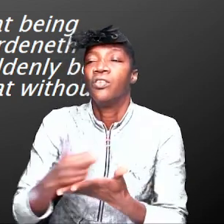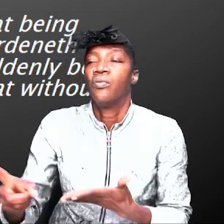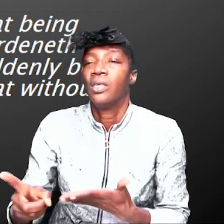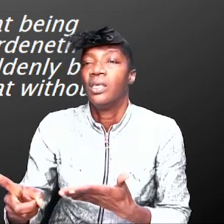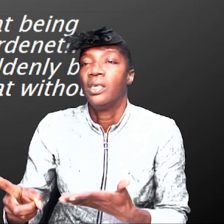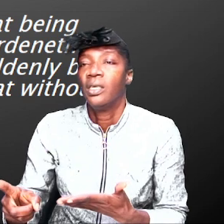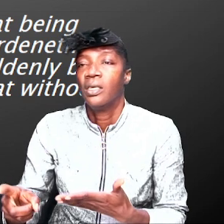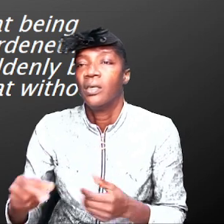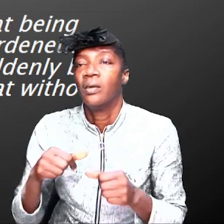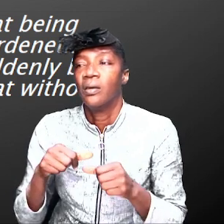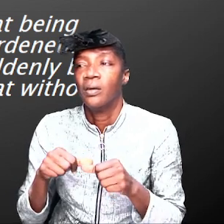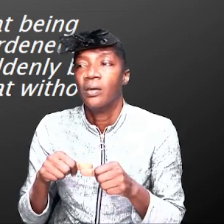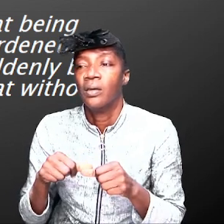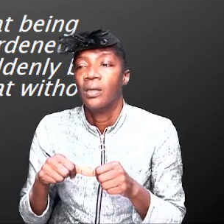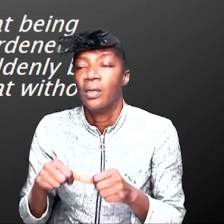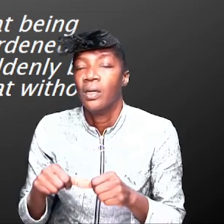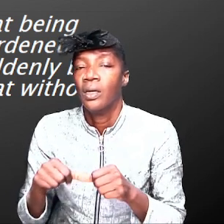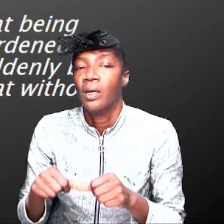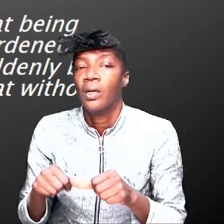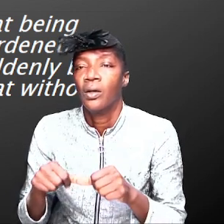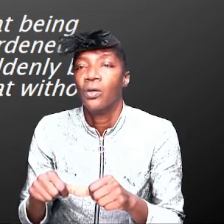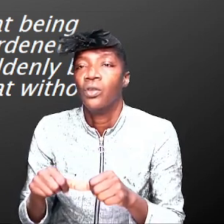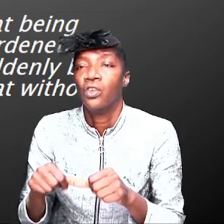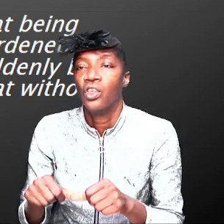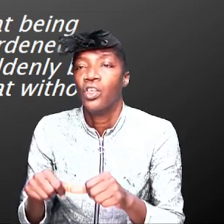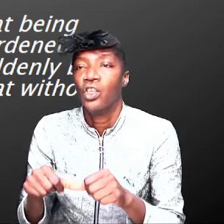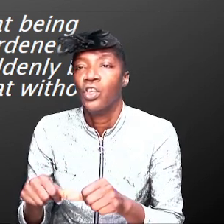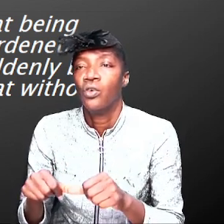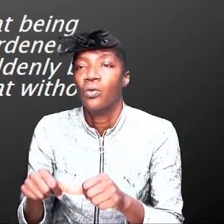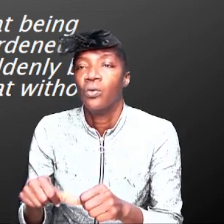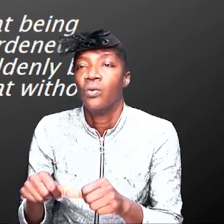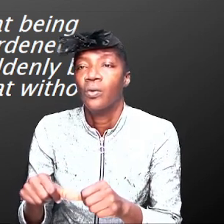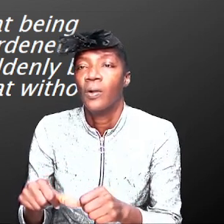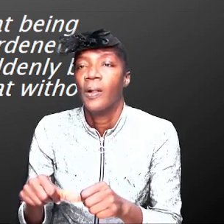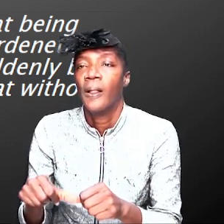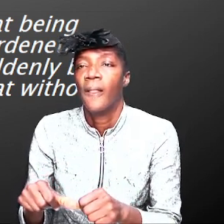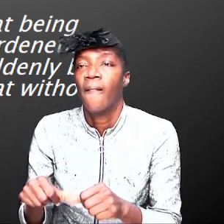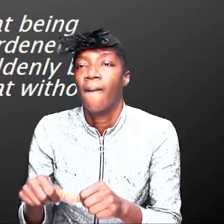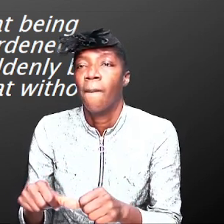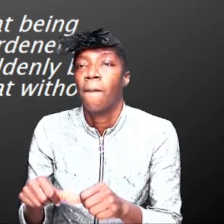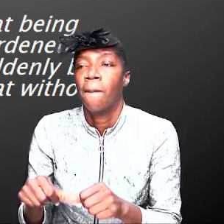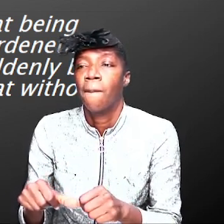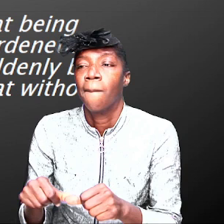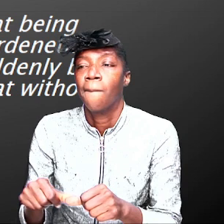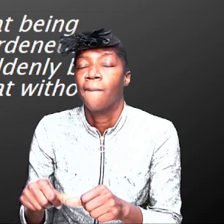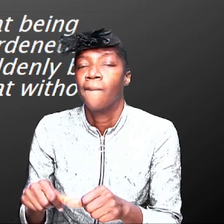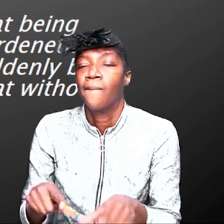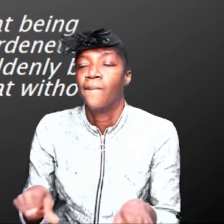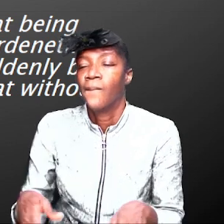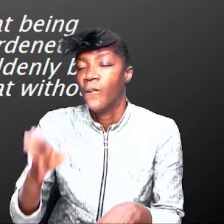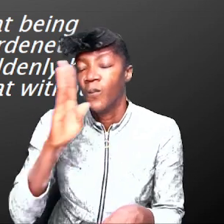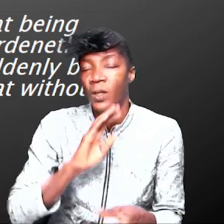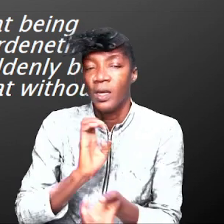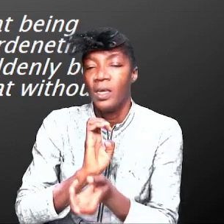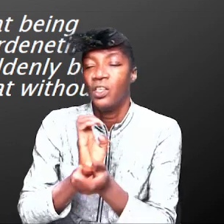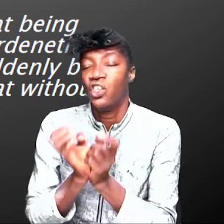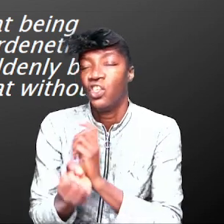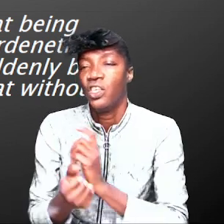pick up and we will continue. But God changes